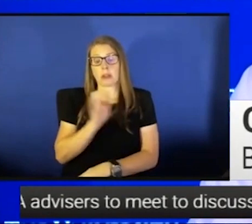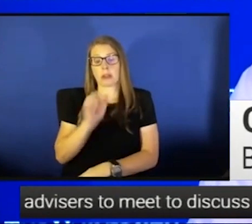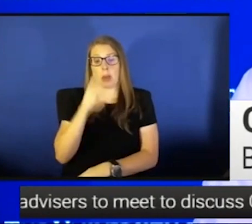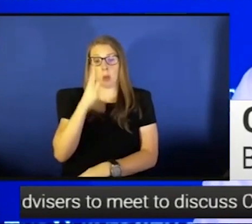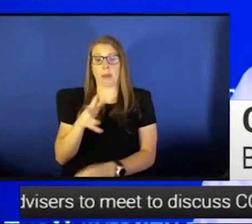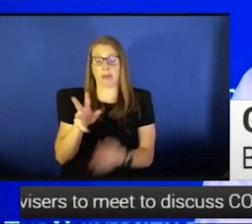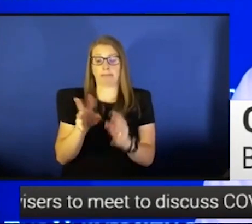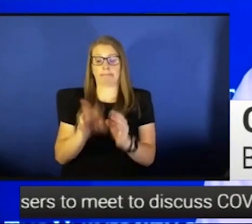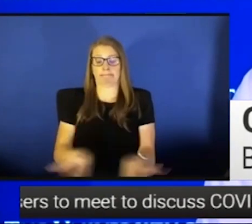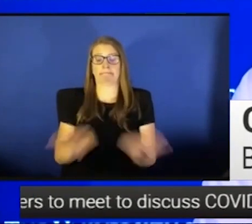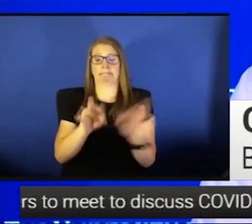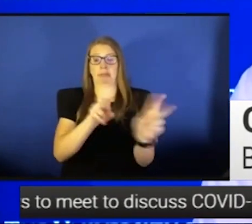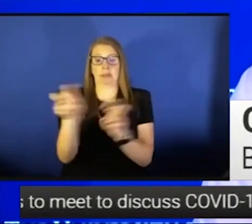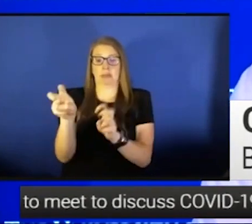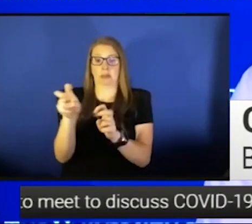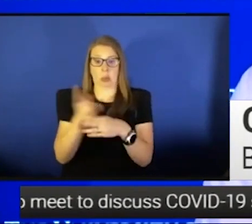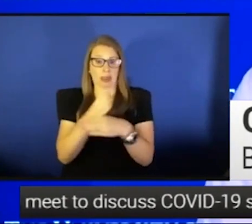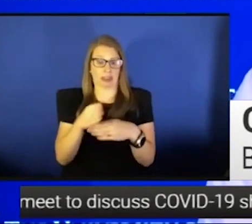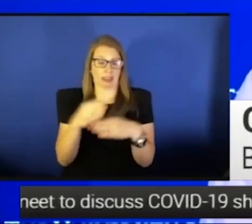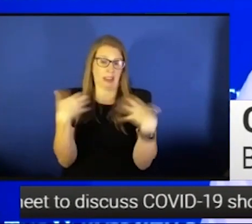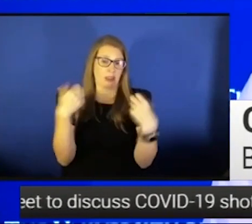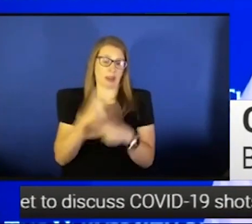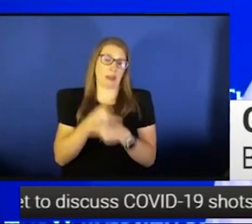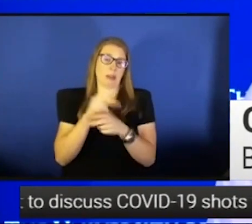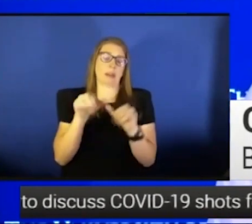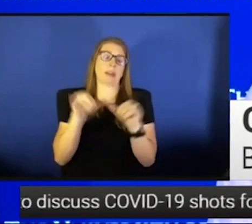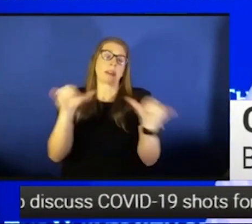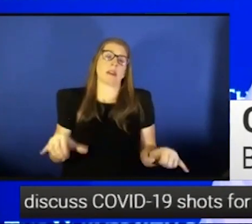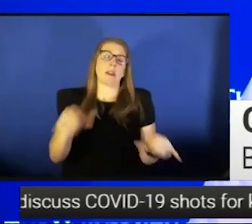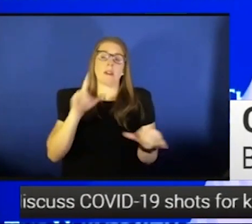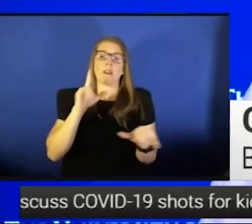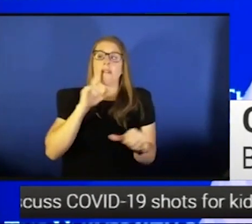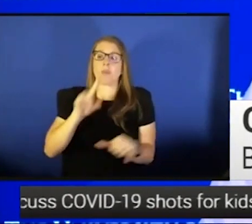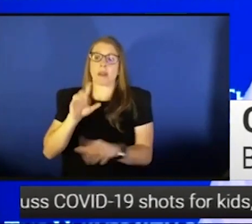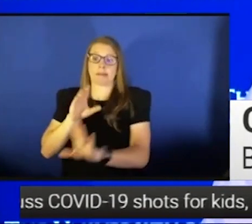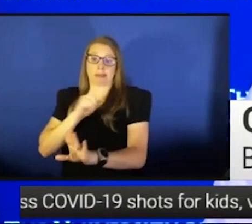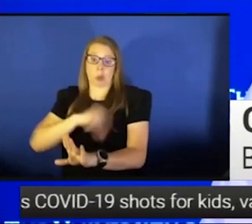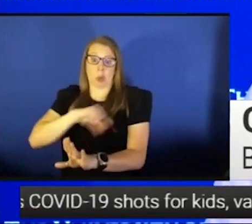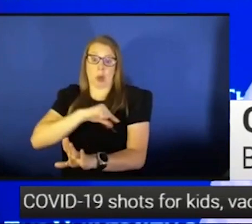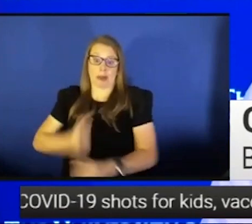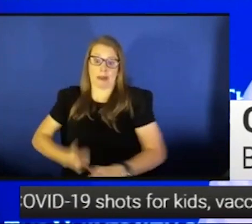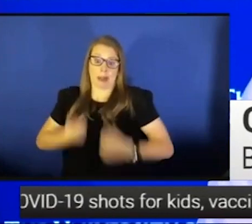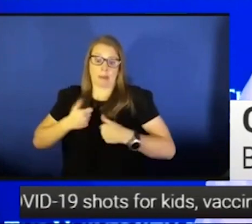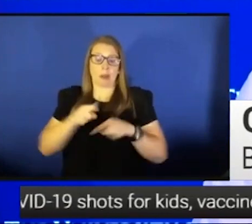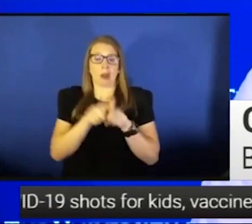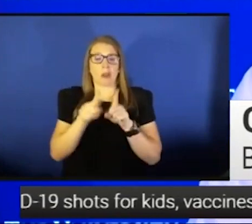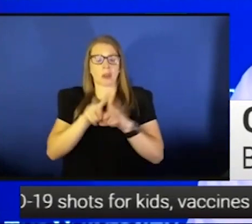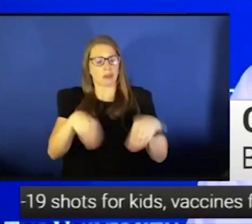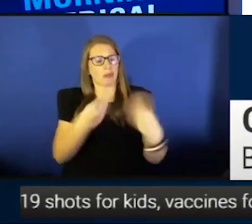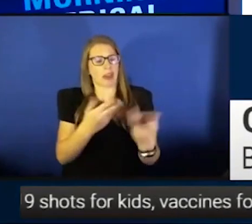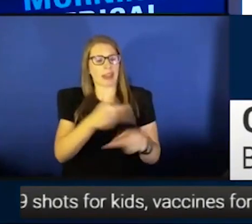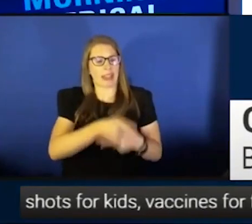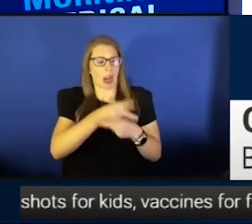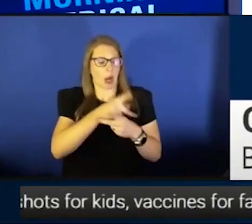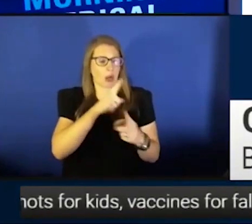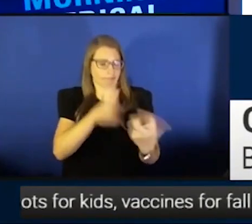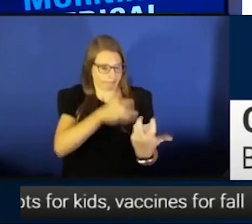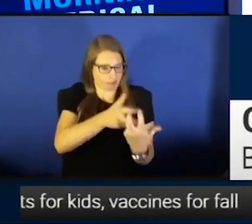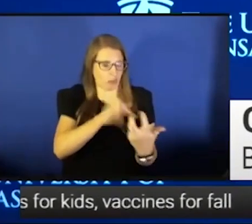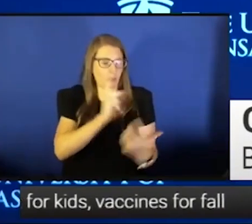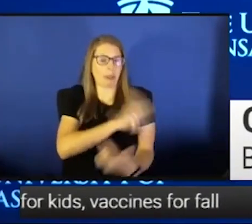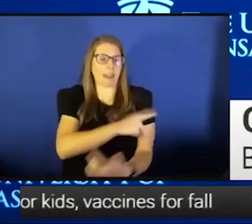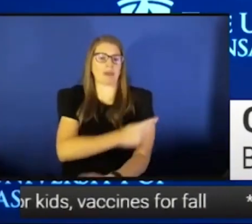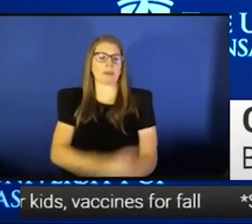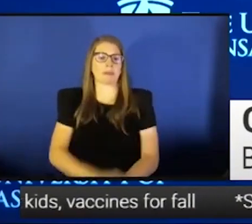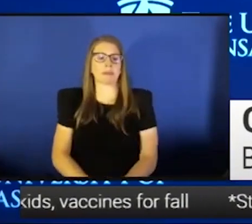issue within the healthcare system, both for individual quality of life, but also just trying to deliver that care to those patients. Yeah, and I think, Dr. Hines, I